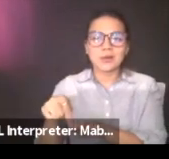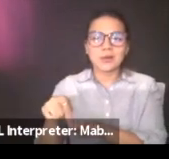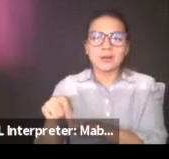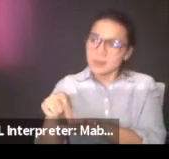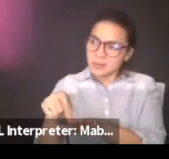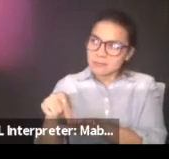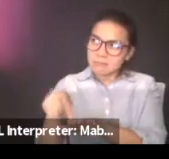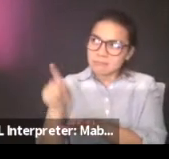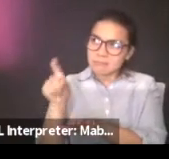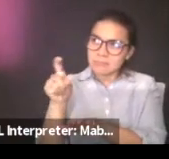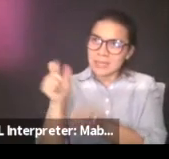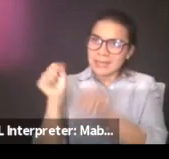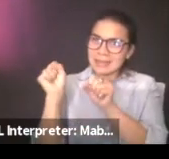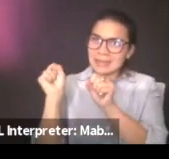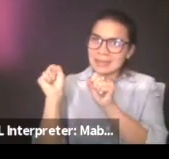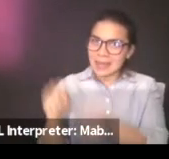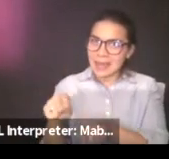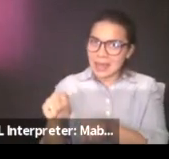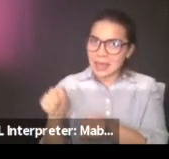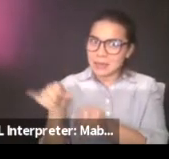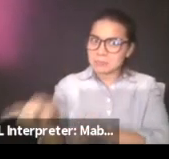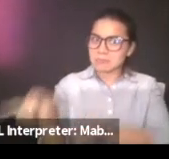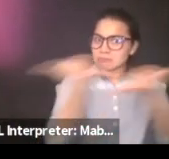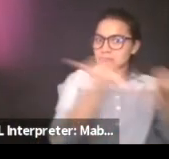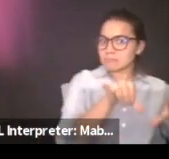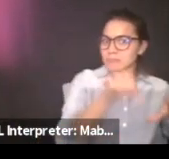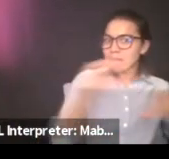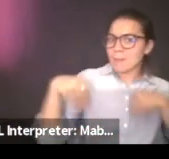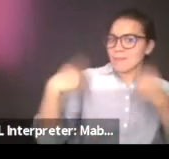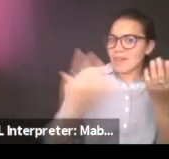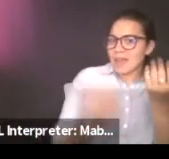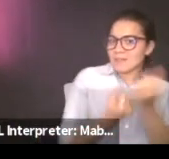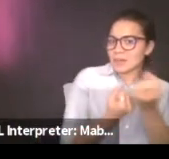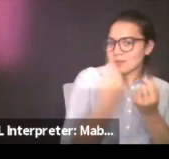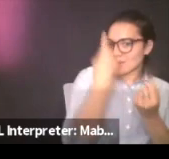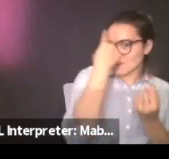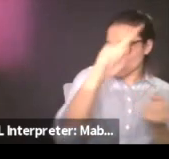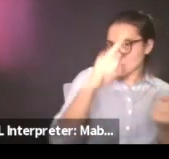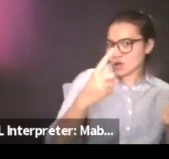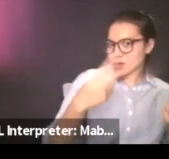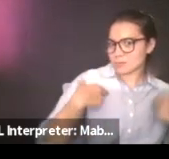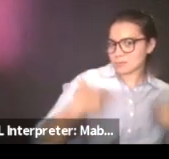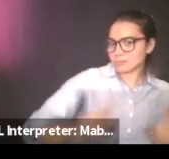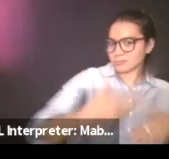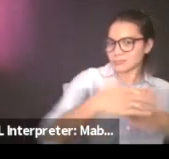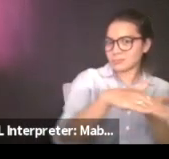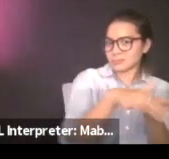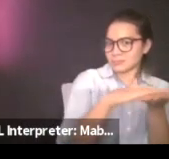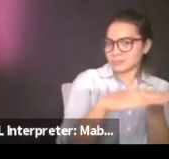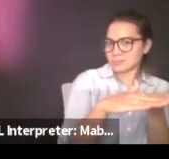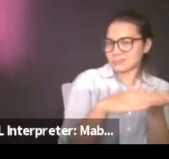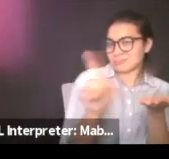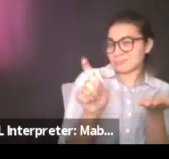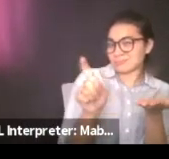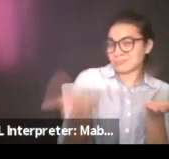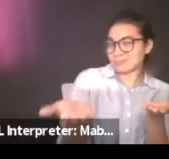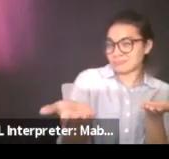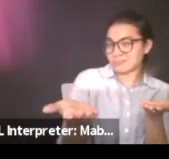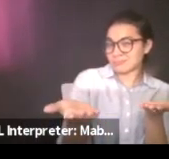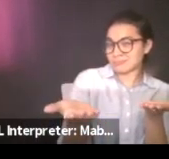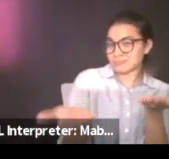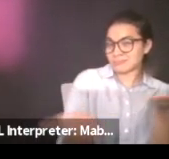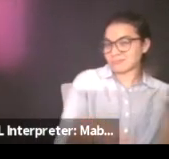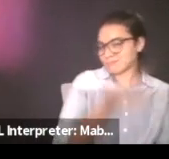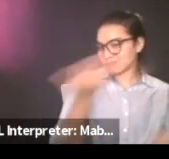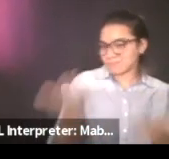that happen? I think we're at the beginning of an experiment. I'm not always optimistic about that. I think we have to be very, very careful and